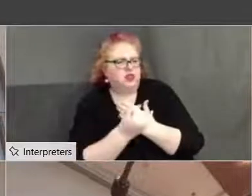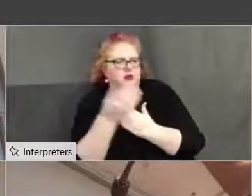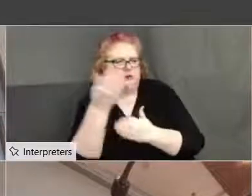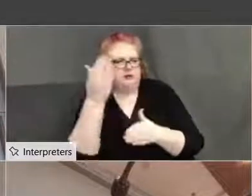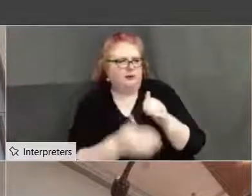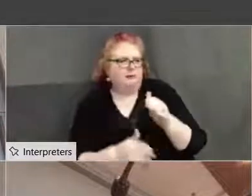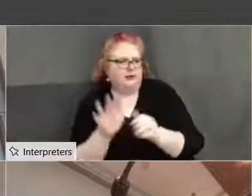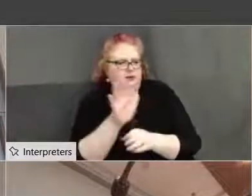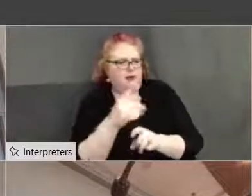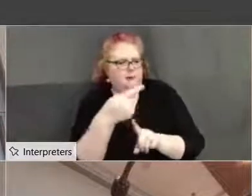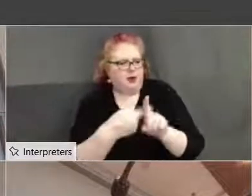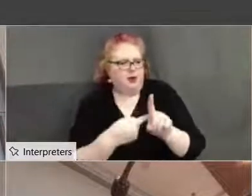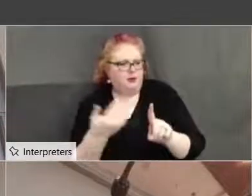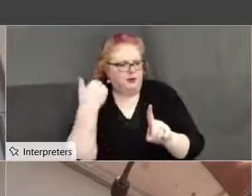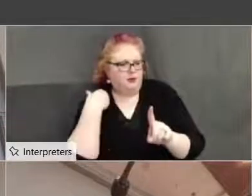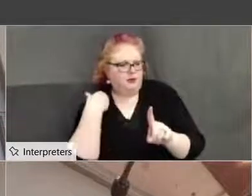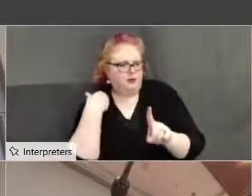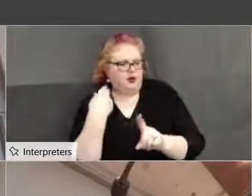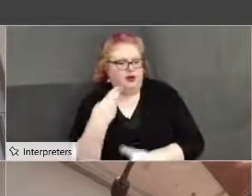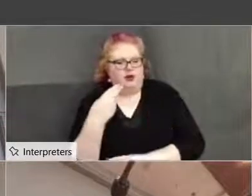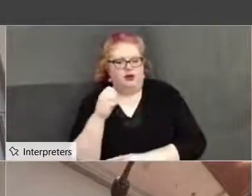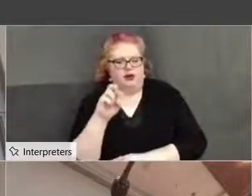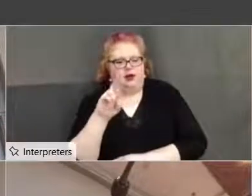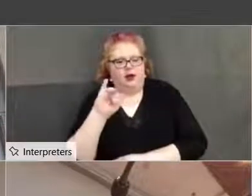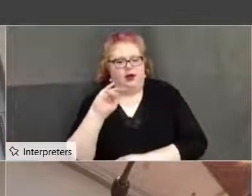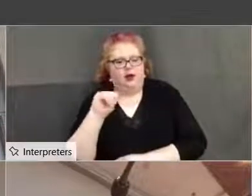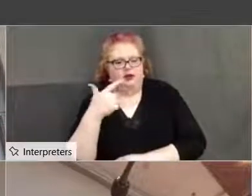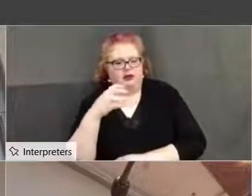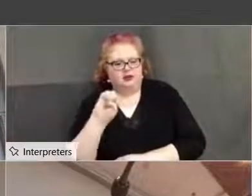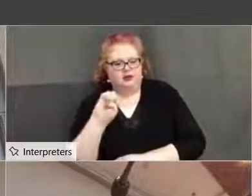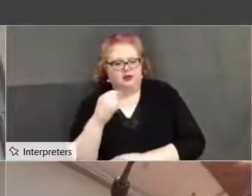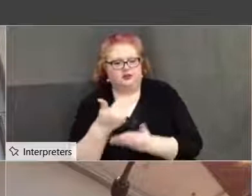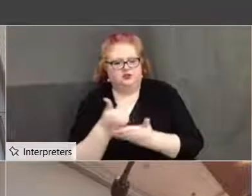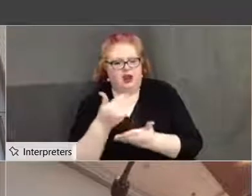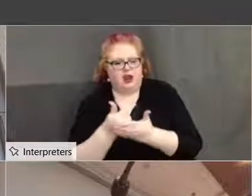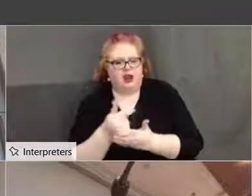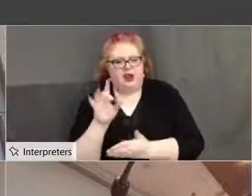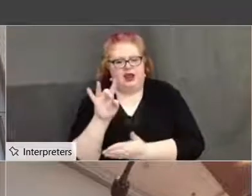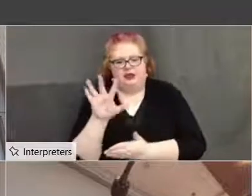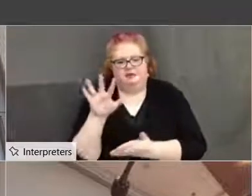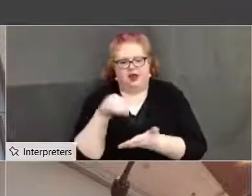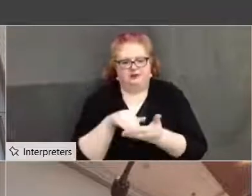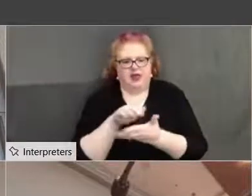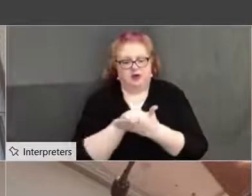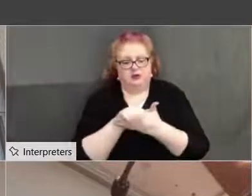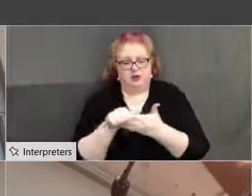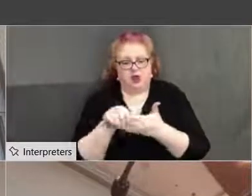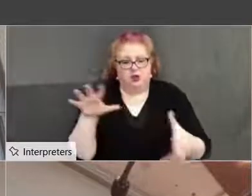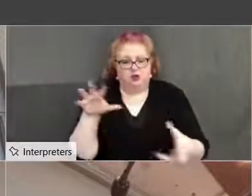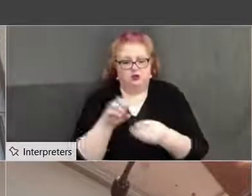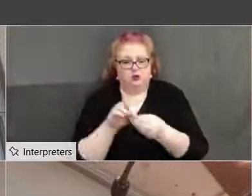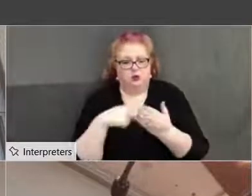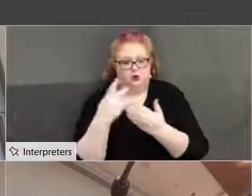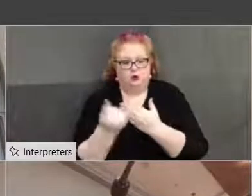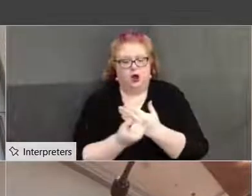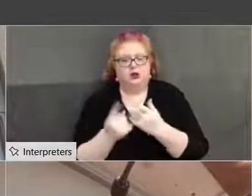a heritage grant, and it's about $85,000 total project to provide ADA access. There was some